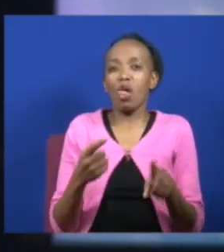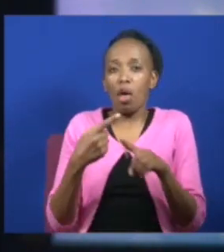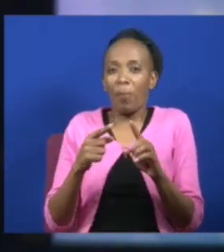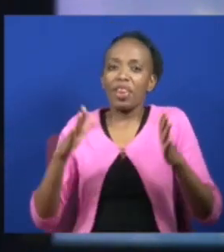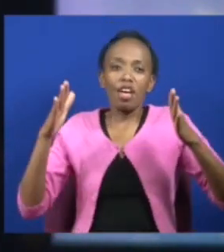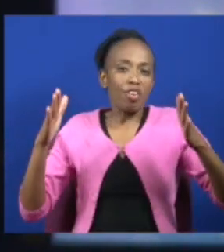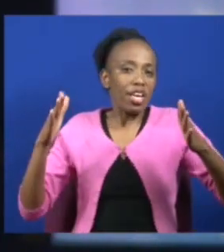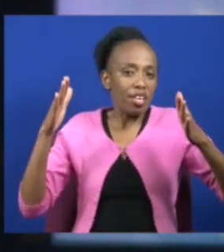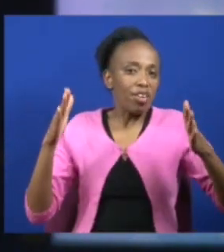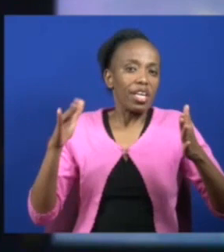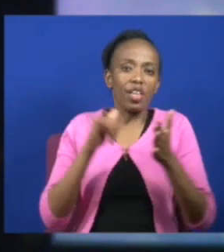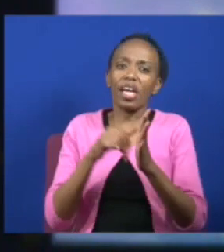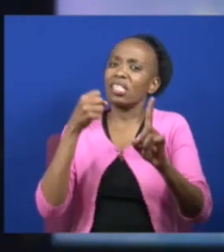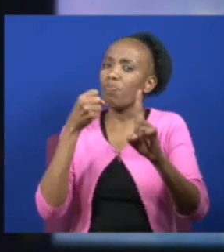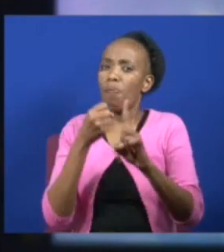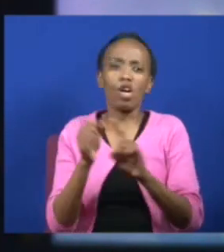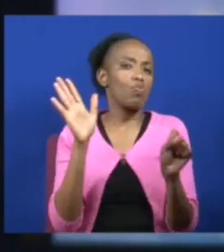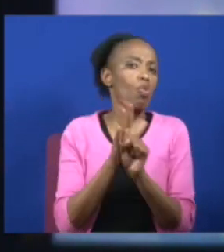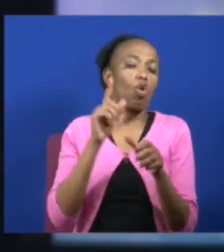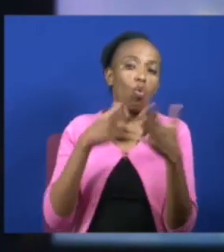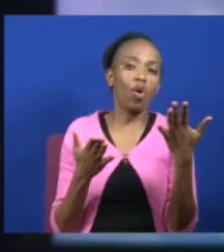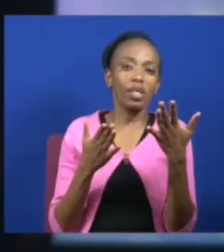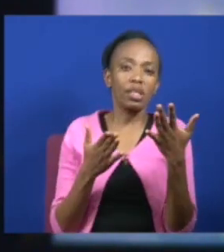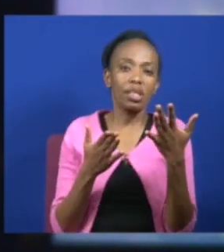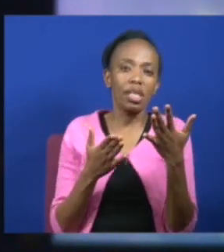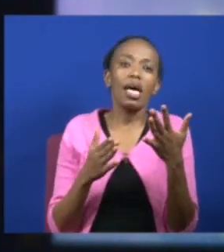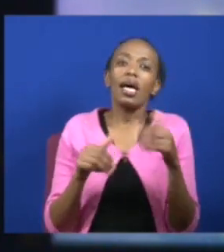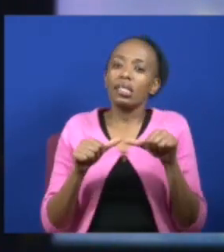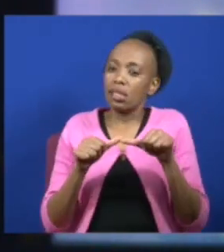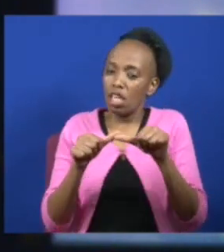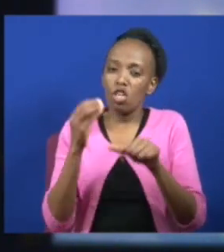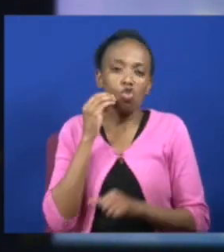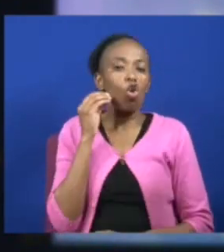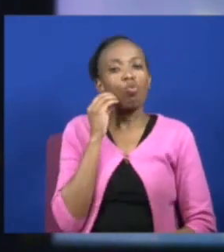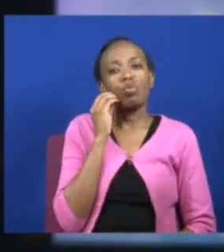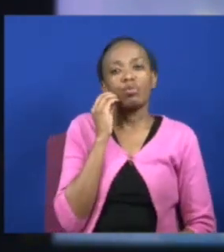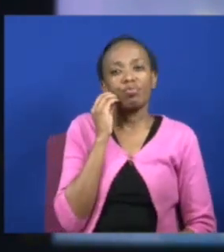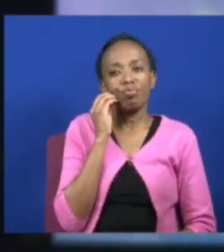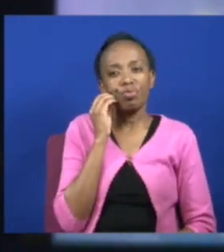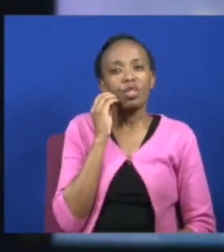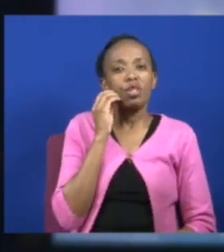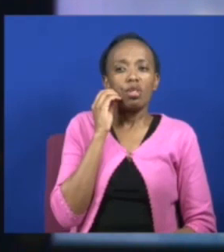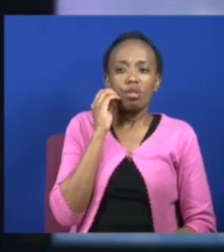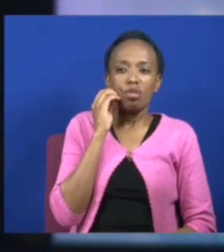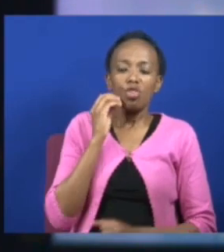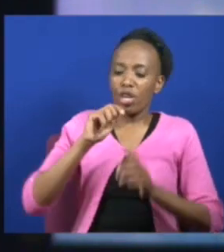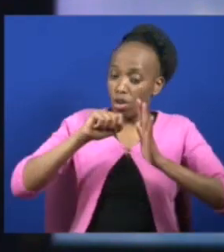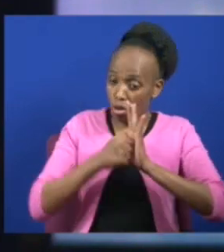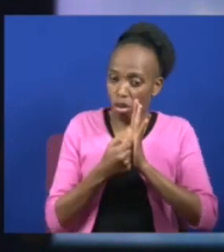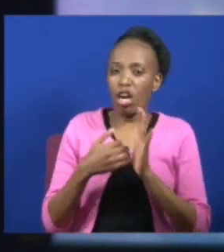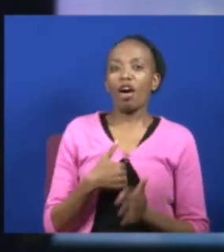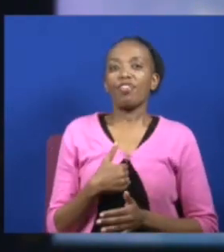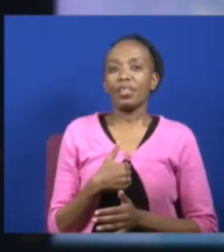But the greatest one that hit the most is the one of stay home. You are in